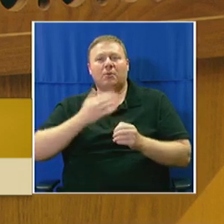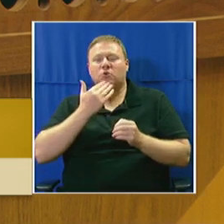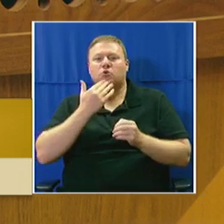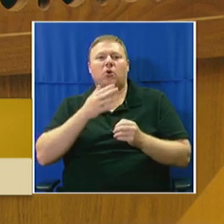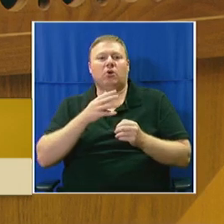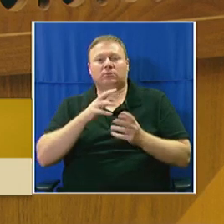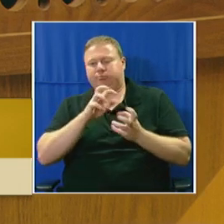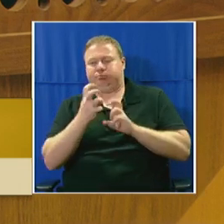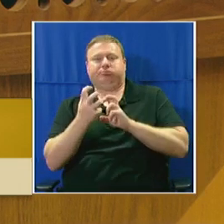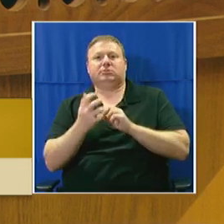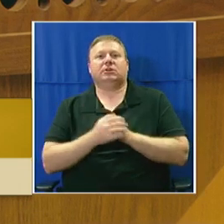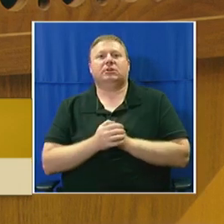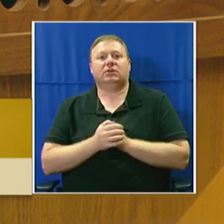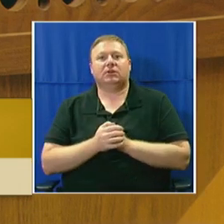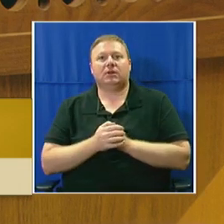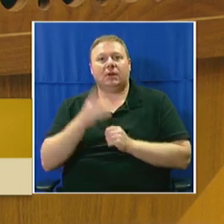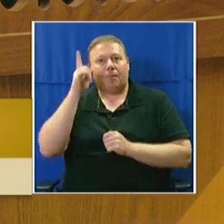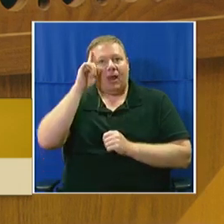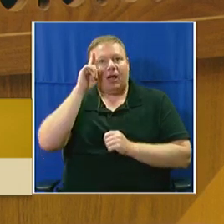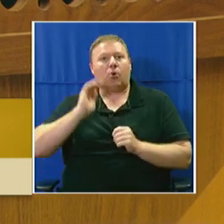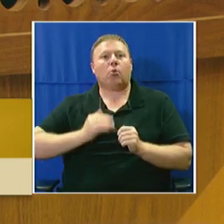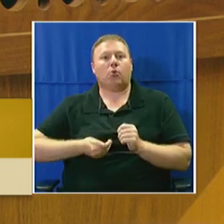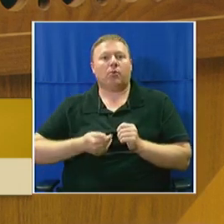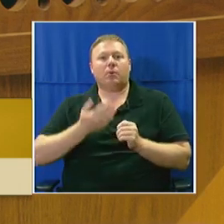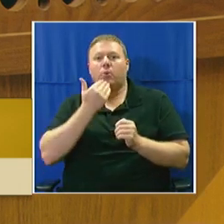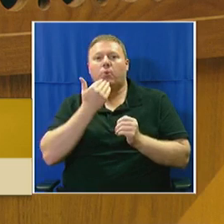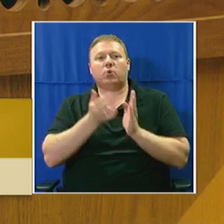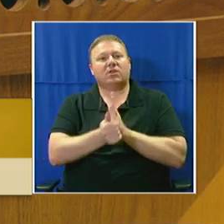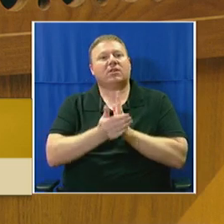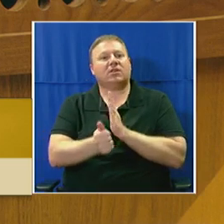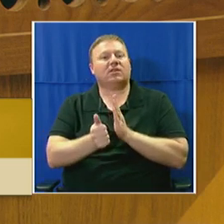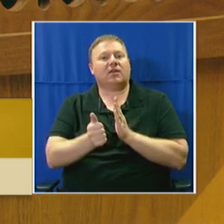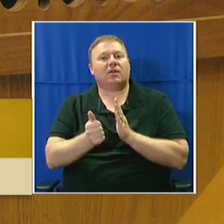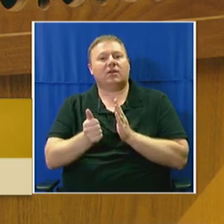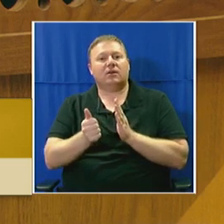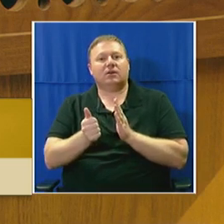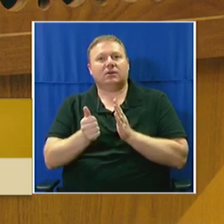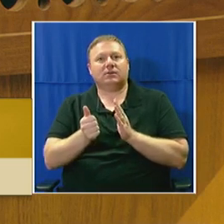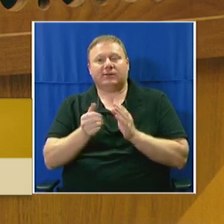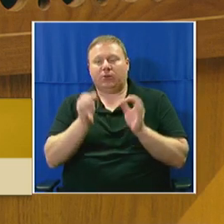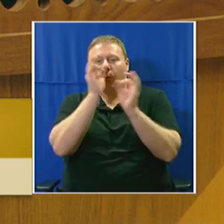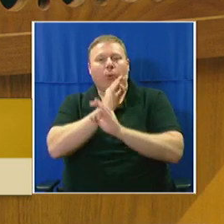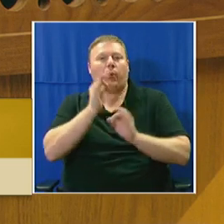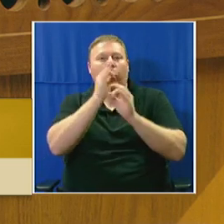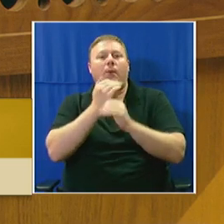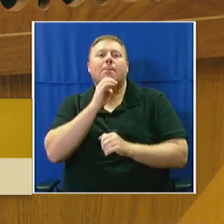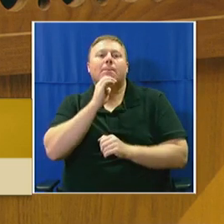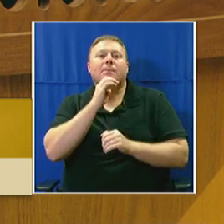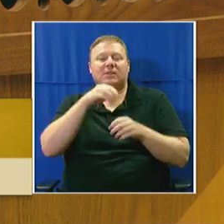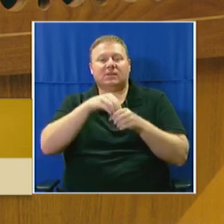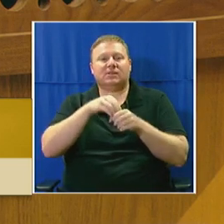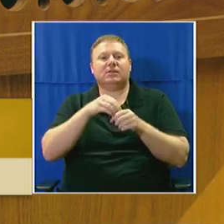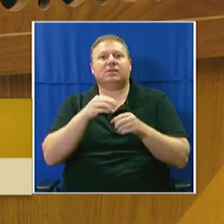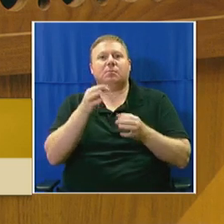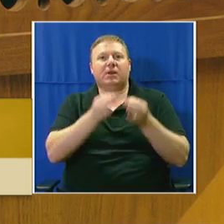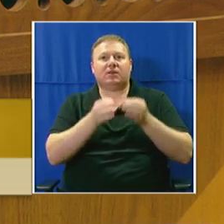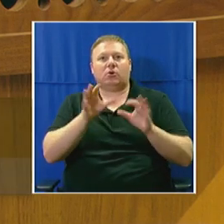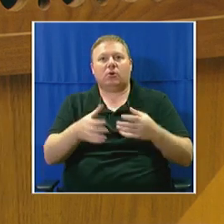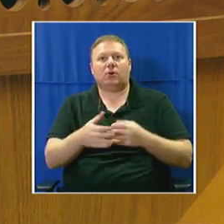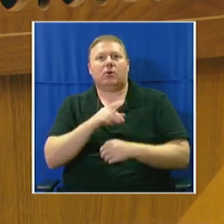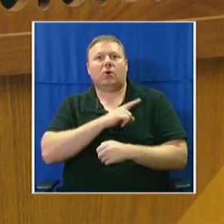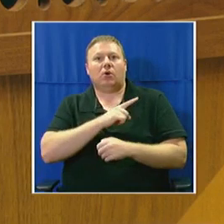head on their reality and the daily Sten of our roten society which makes it okay for people to live with rats with fleas and with human